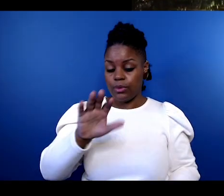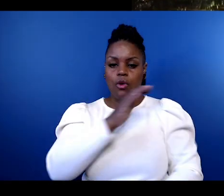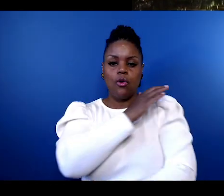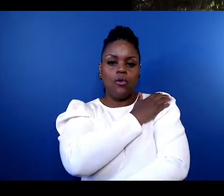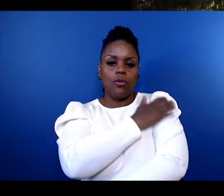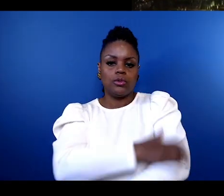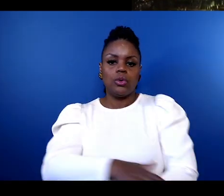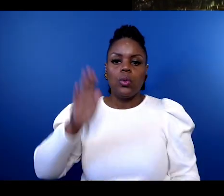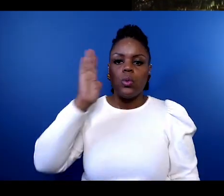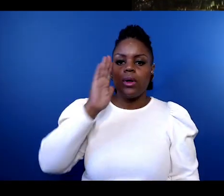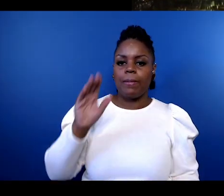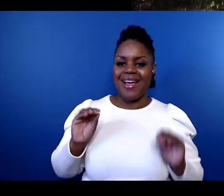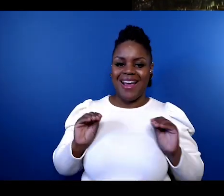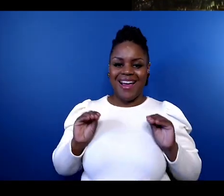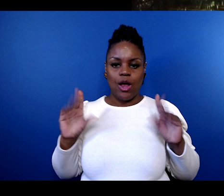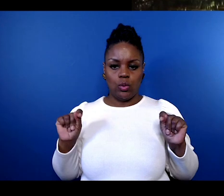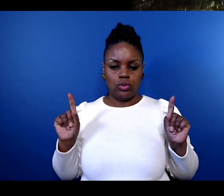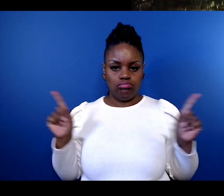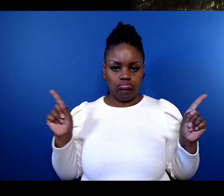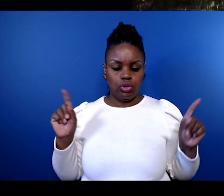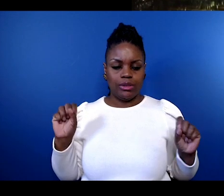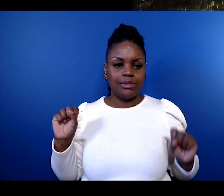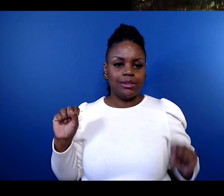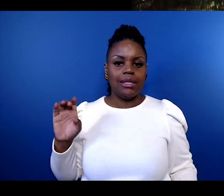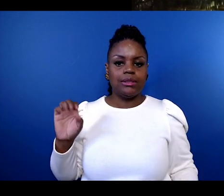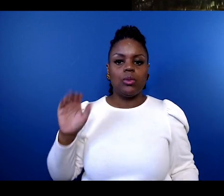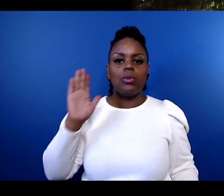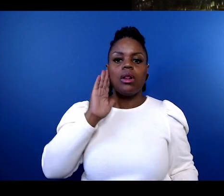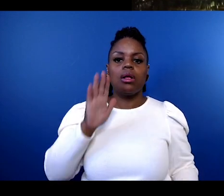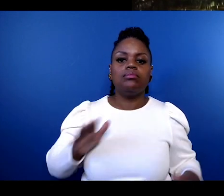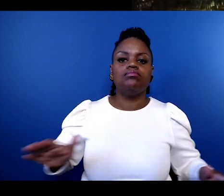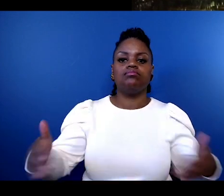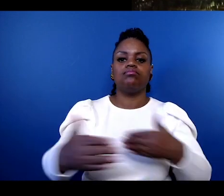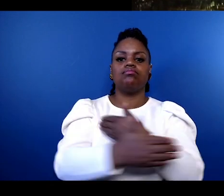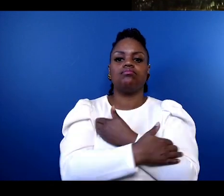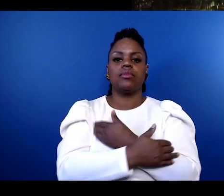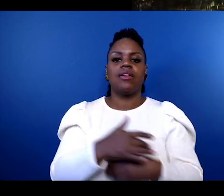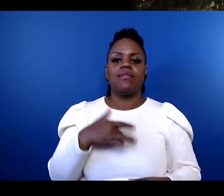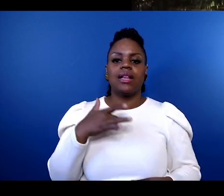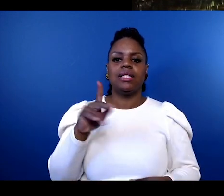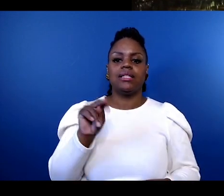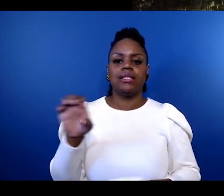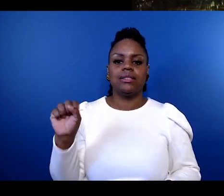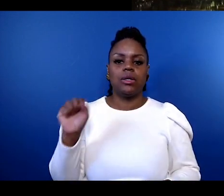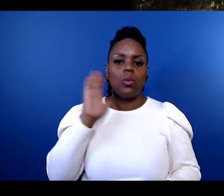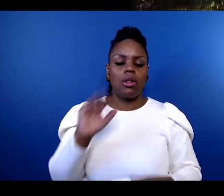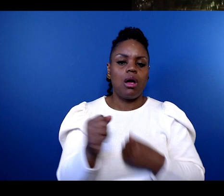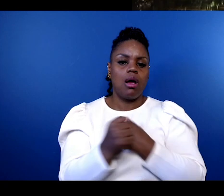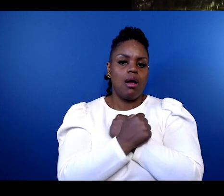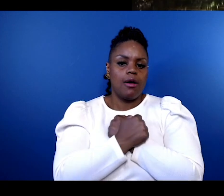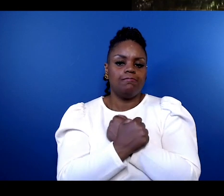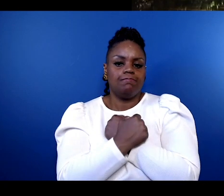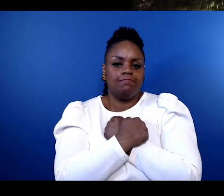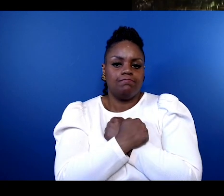Again, hug them in as close as you can. And keeping the knees as close to the chest as you can, start to straighten